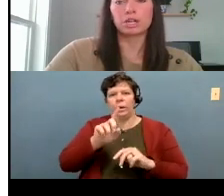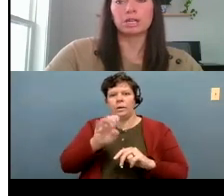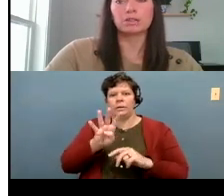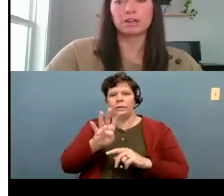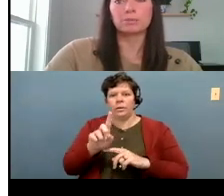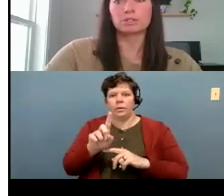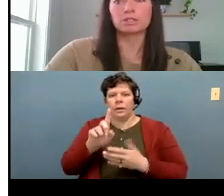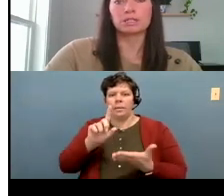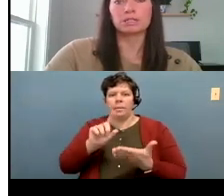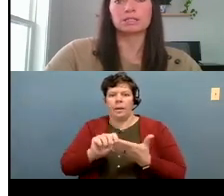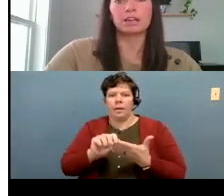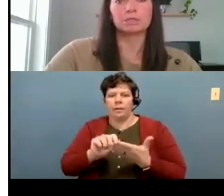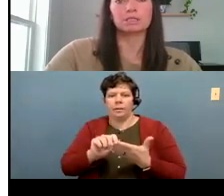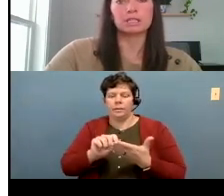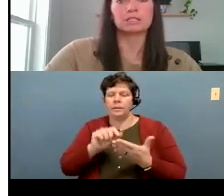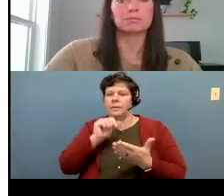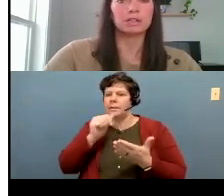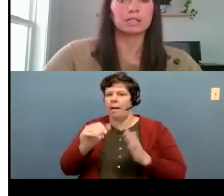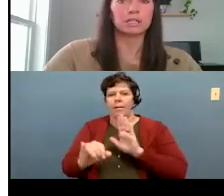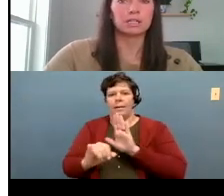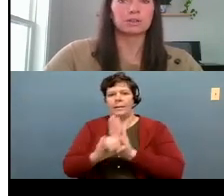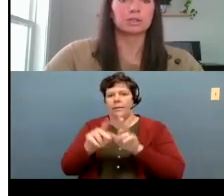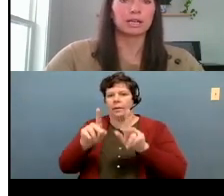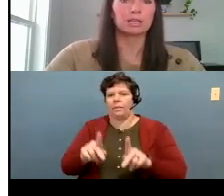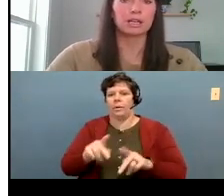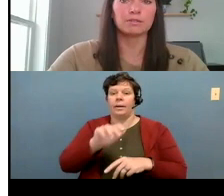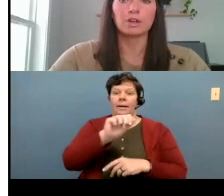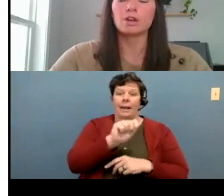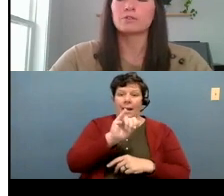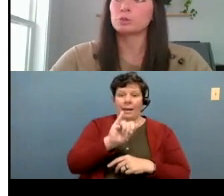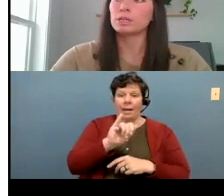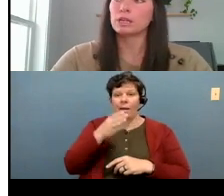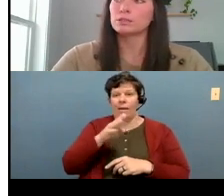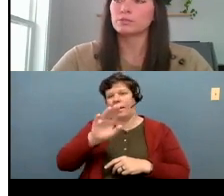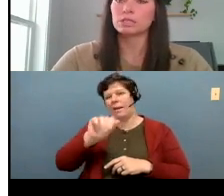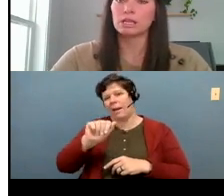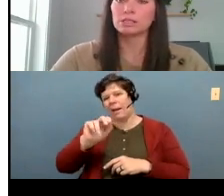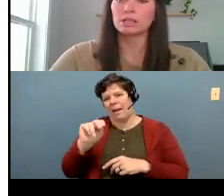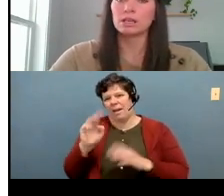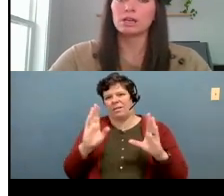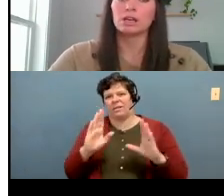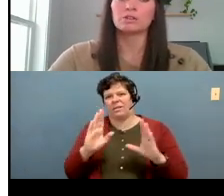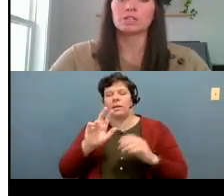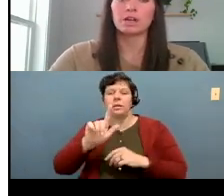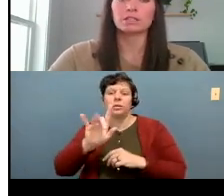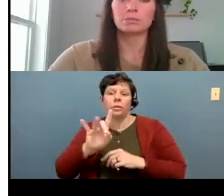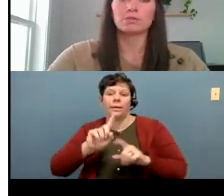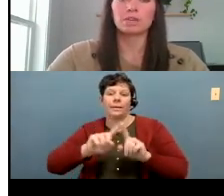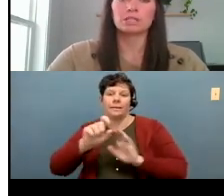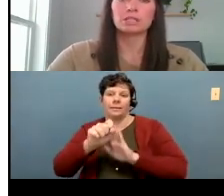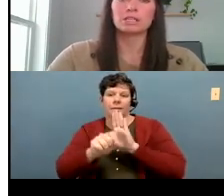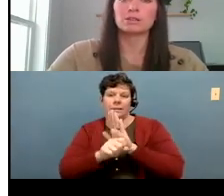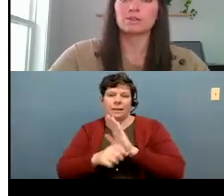unpublished unidentified person cases that have been listed as American Indian or Alaska Native from 28 different states. And you'll see the highest number